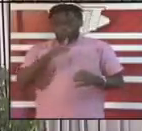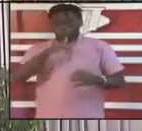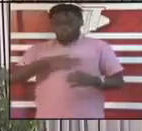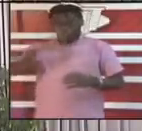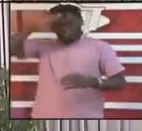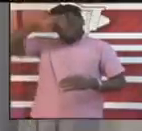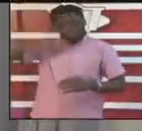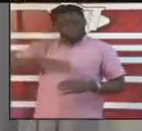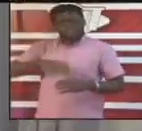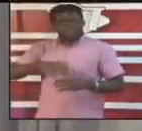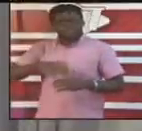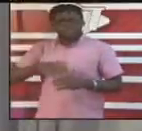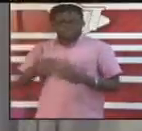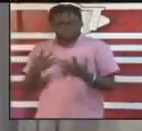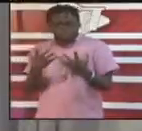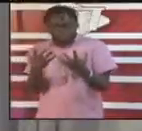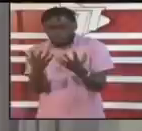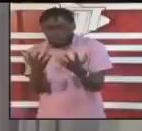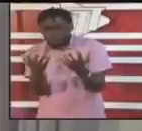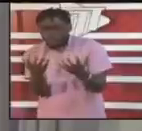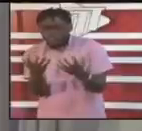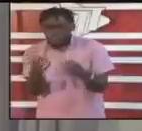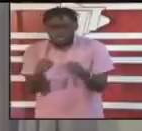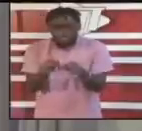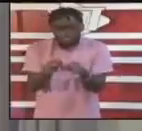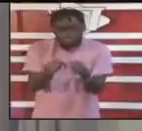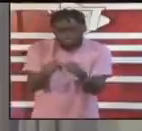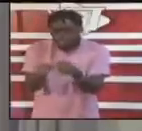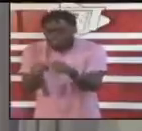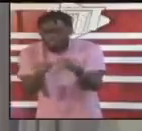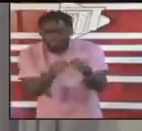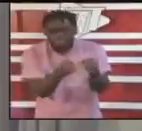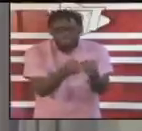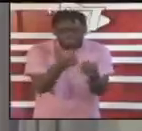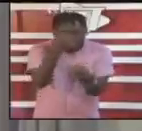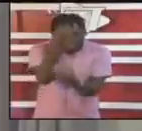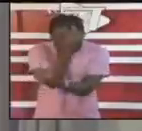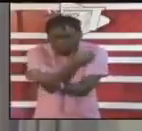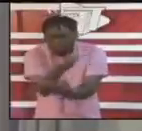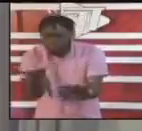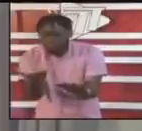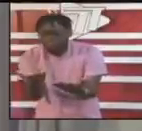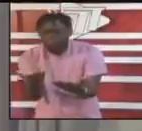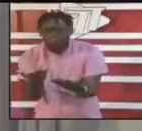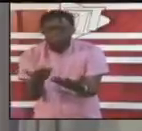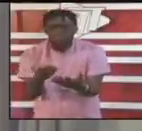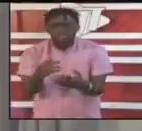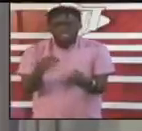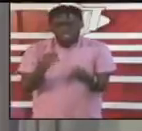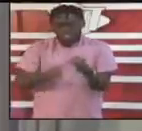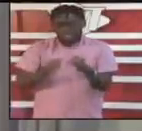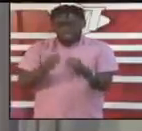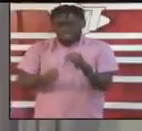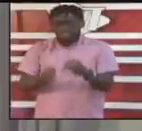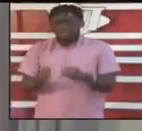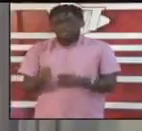morning disaggregate some figures of our last 14 cases of COVID-19